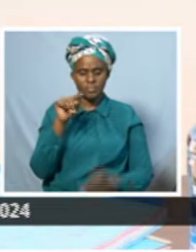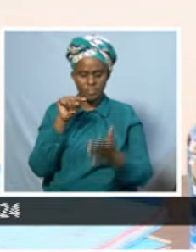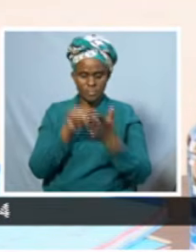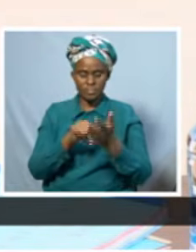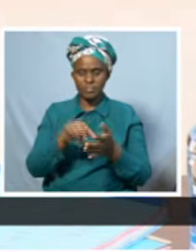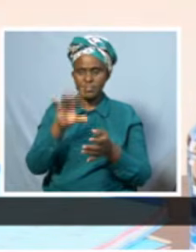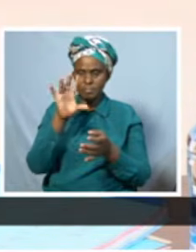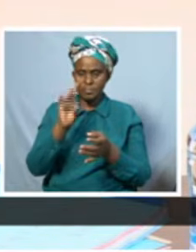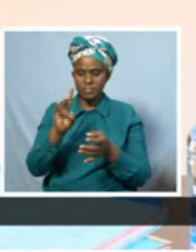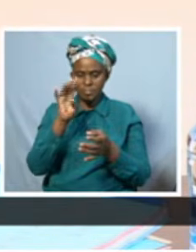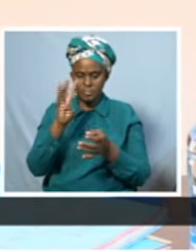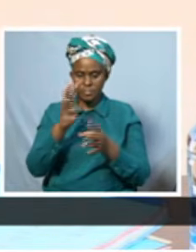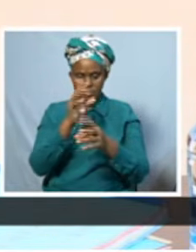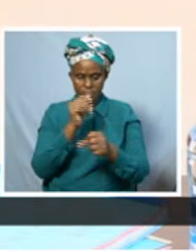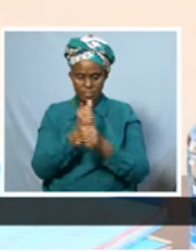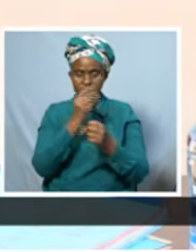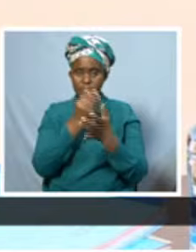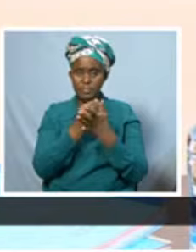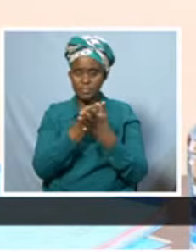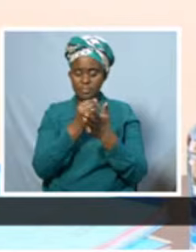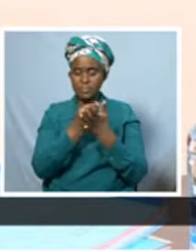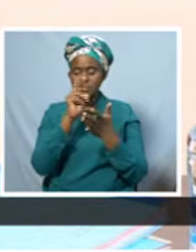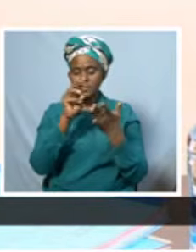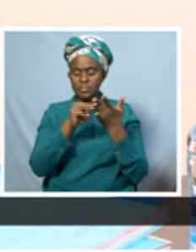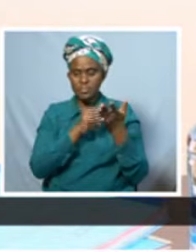84,384.74 and received funds of